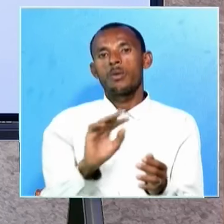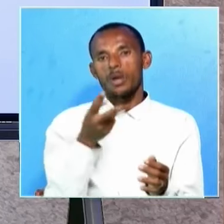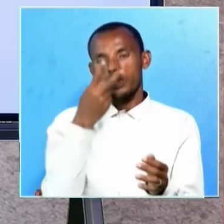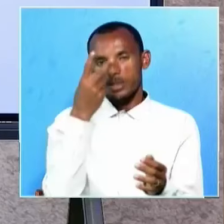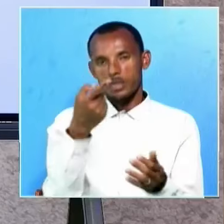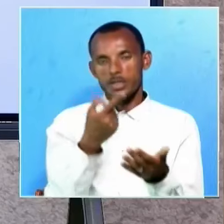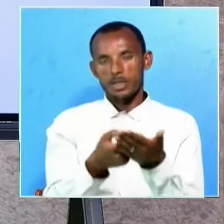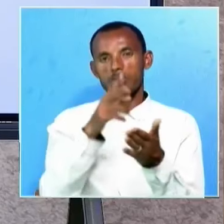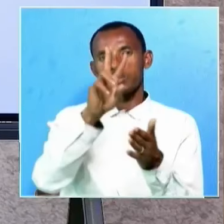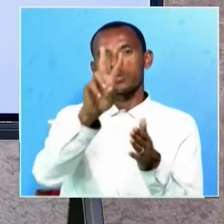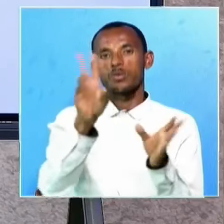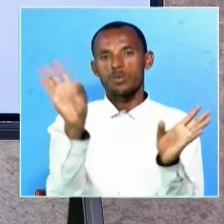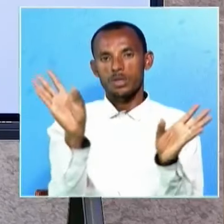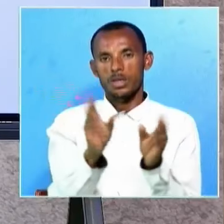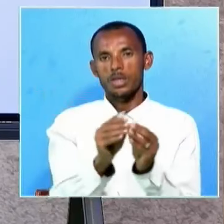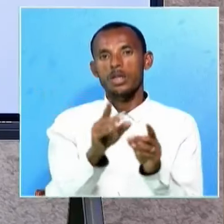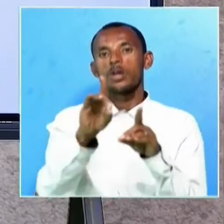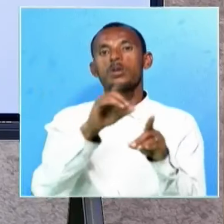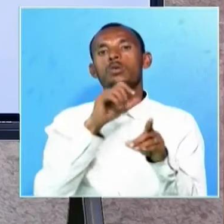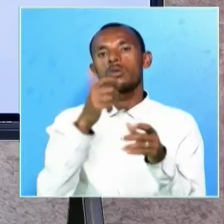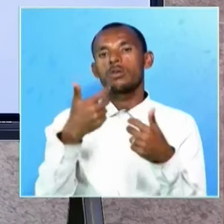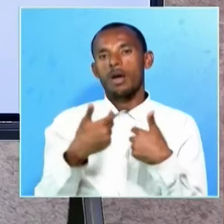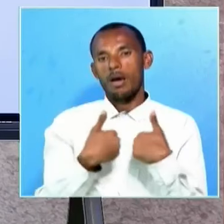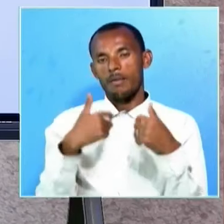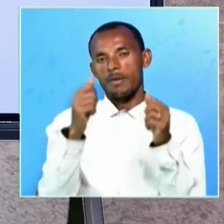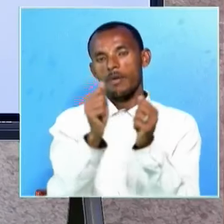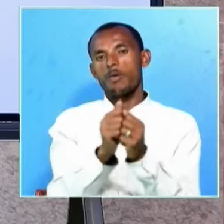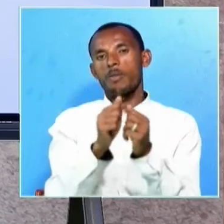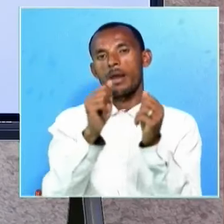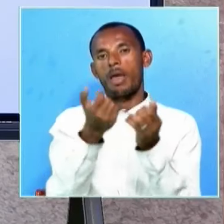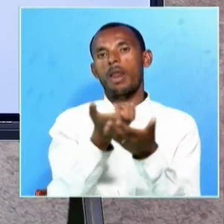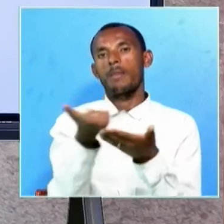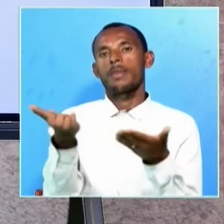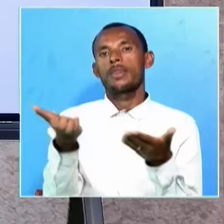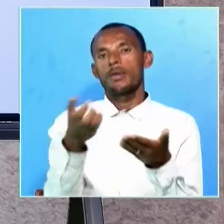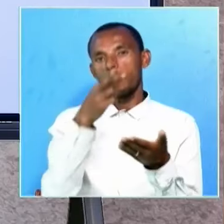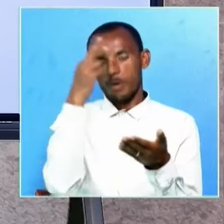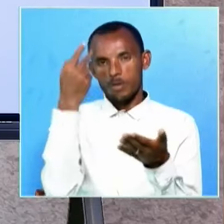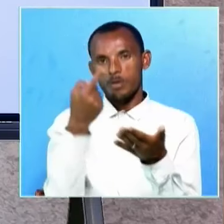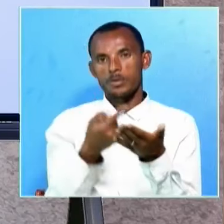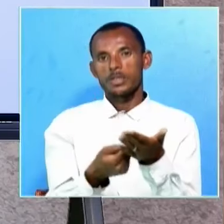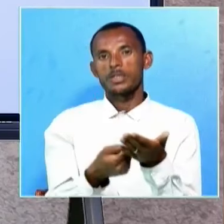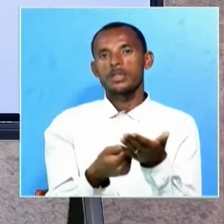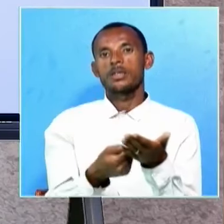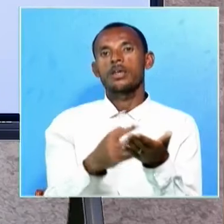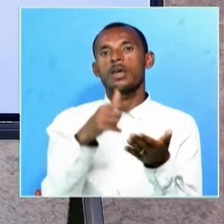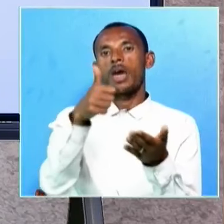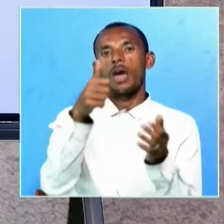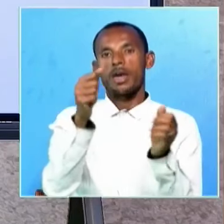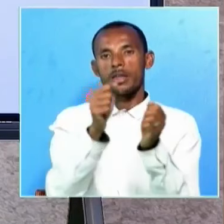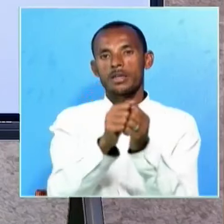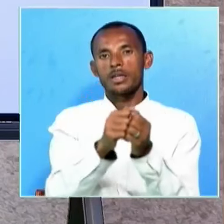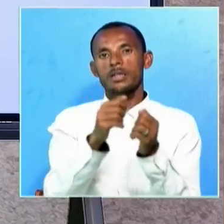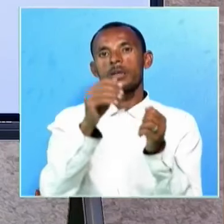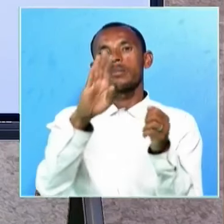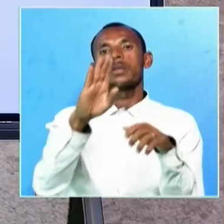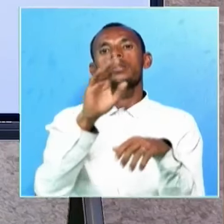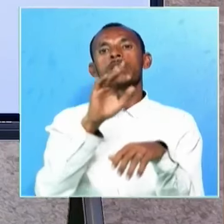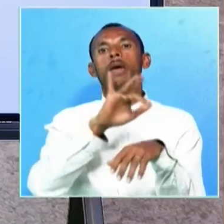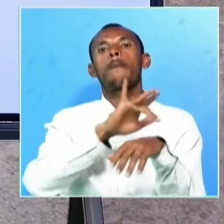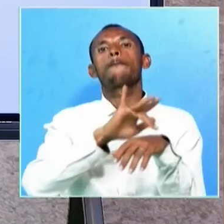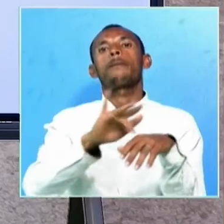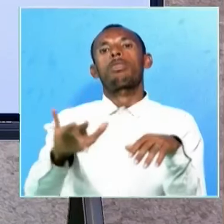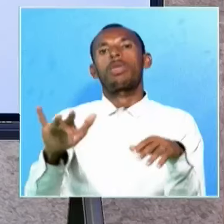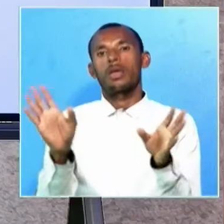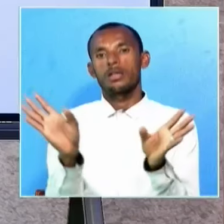these two sets, they do not have common element. So because of this, their intersection is empty. We can't find a number